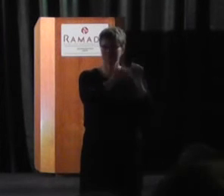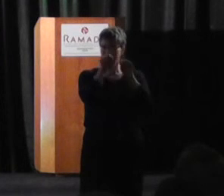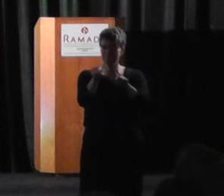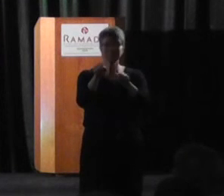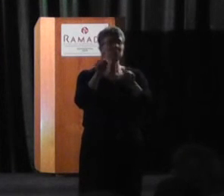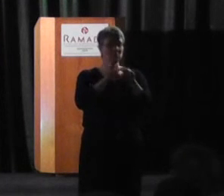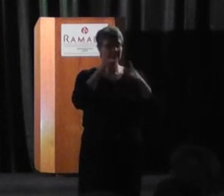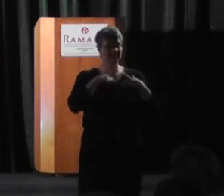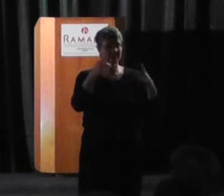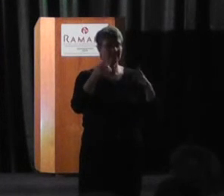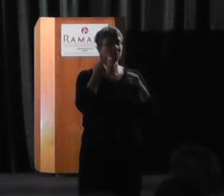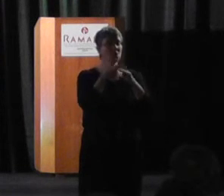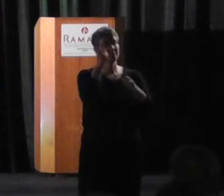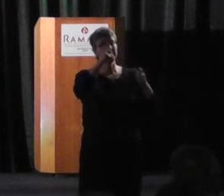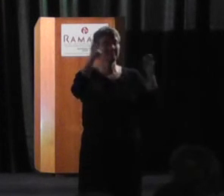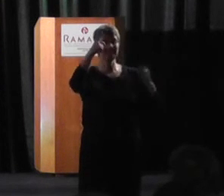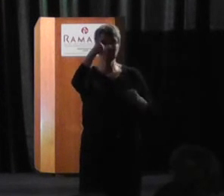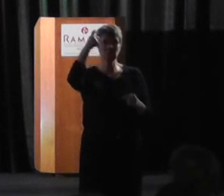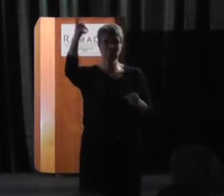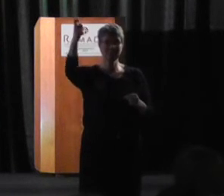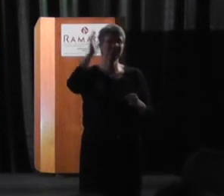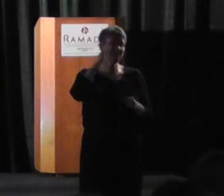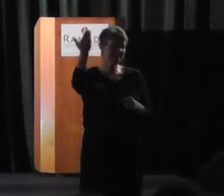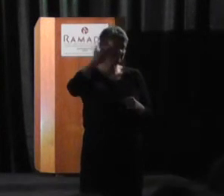Big Dreams. So congratulations to both of you guys.